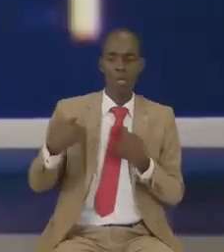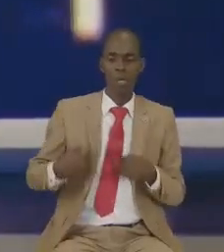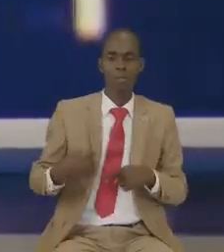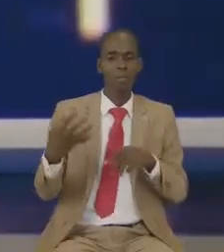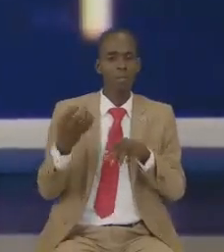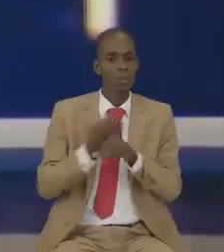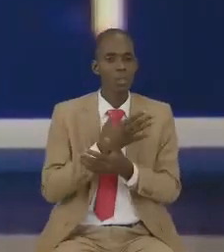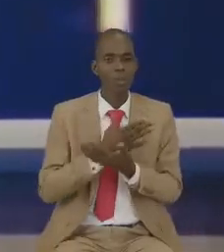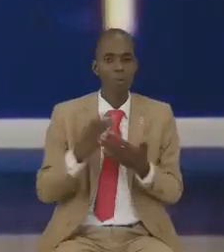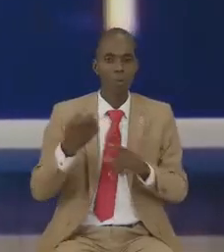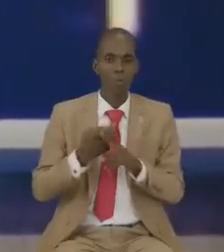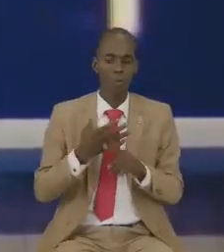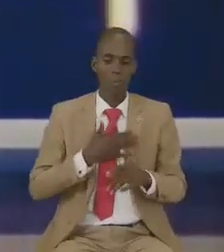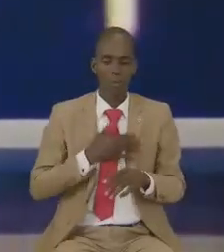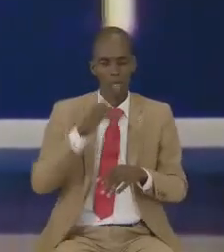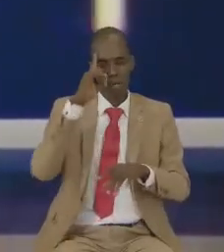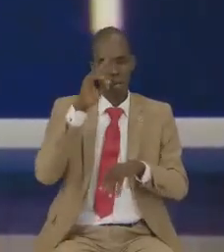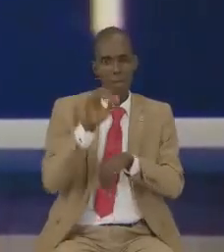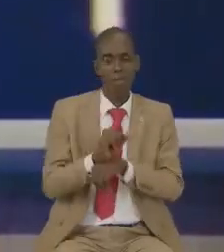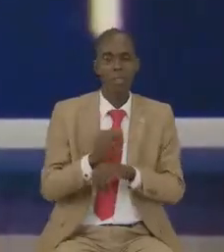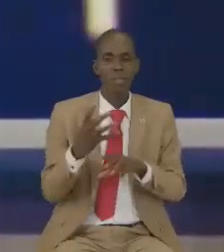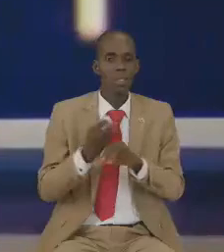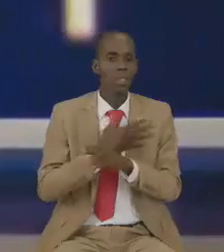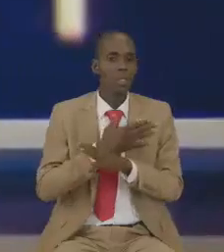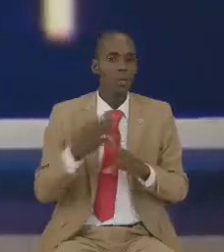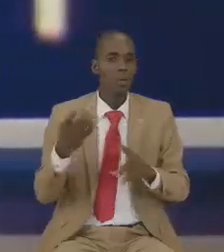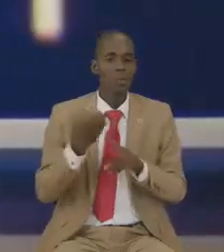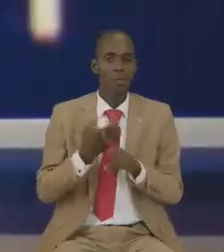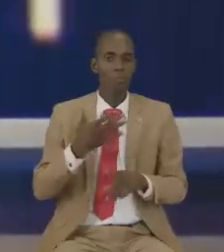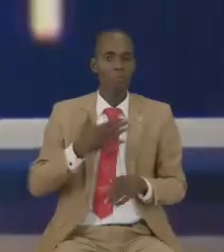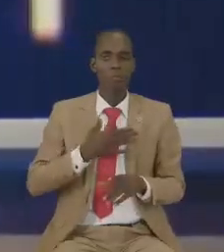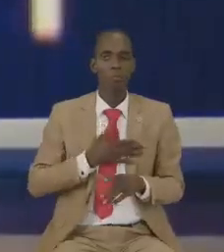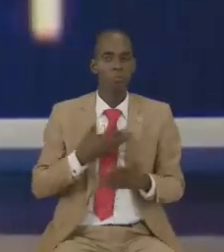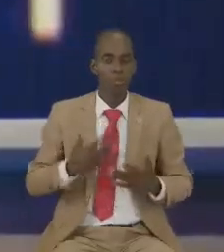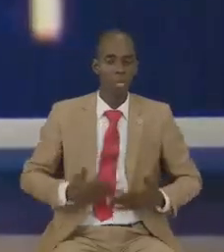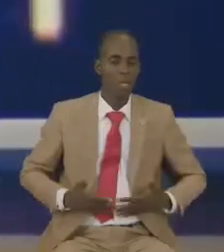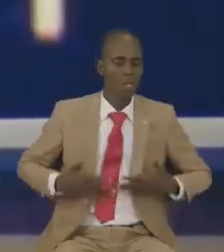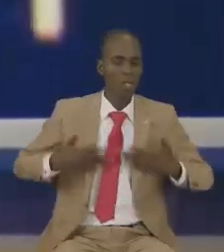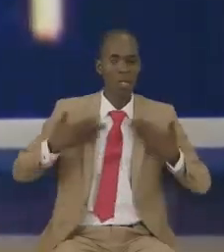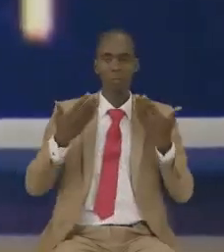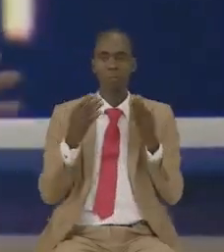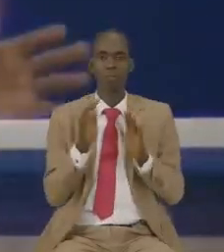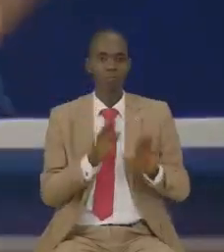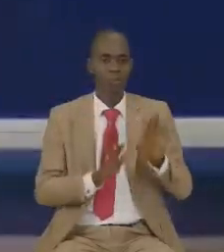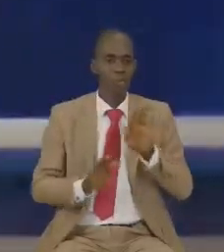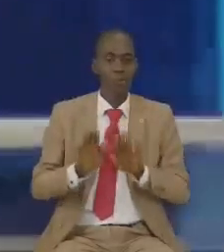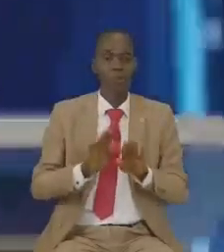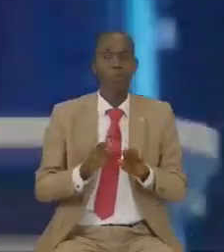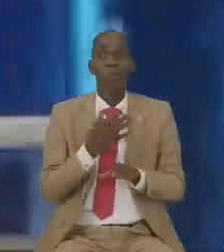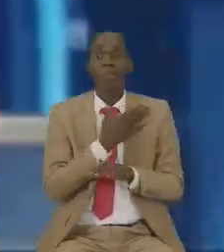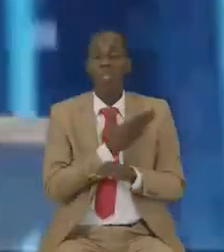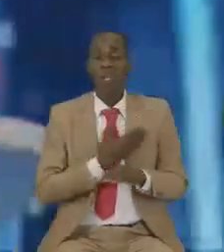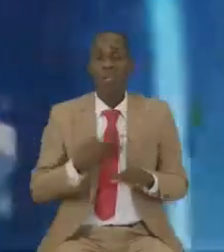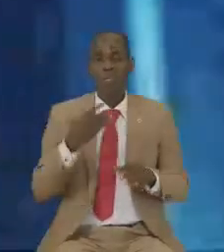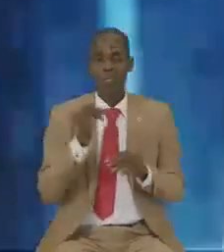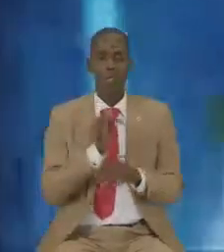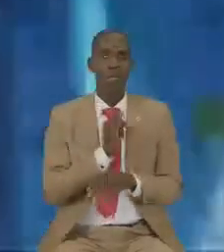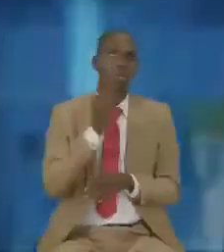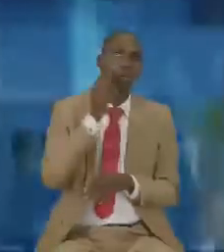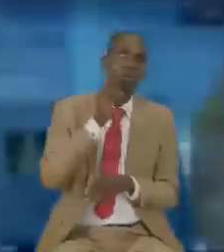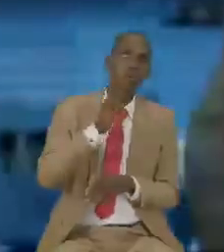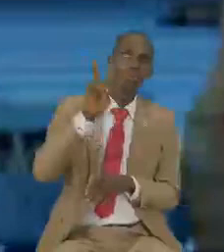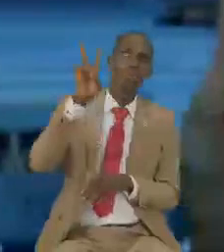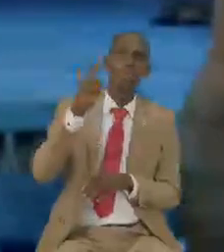away from my habit, taken away from my lifestyle. I behold the